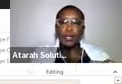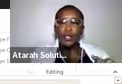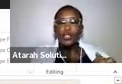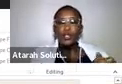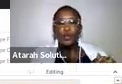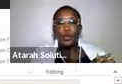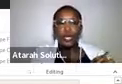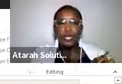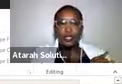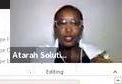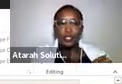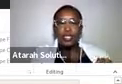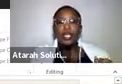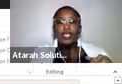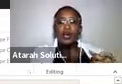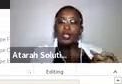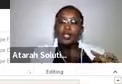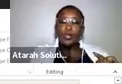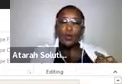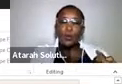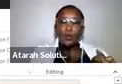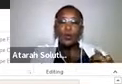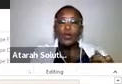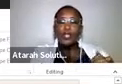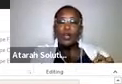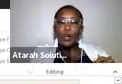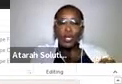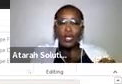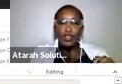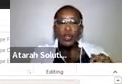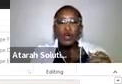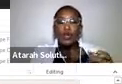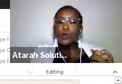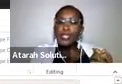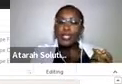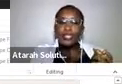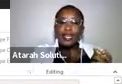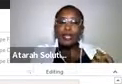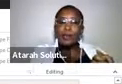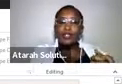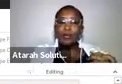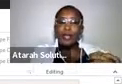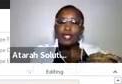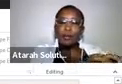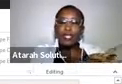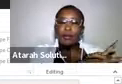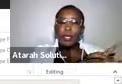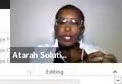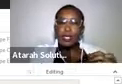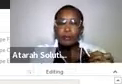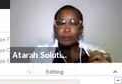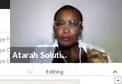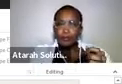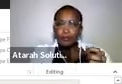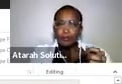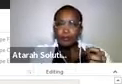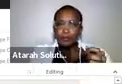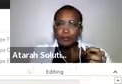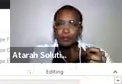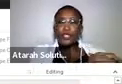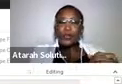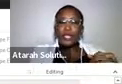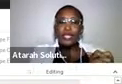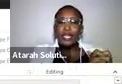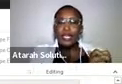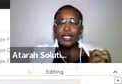manage pension in your organizations. They also equip you with knowledge on what exactly pension management means,